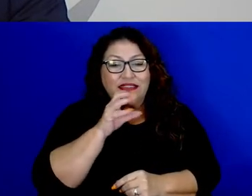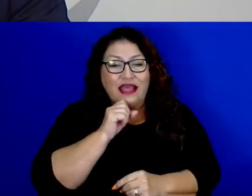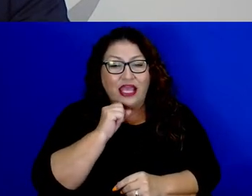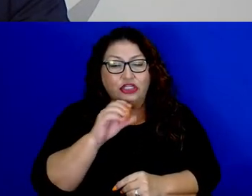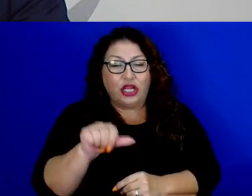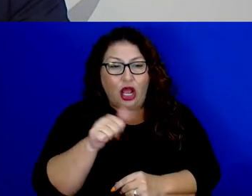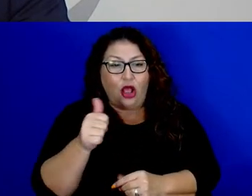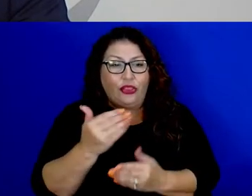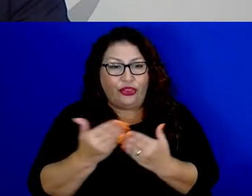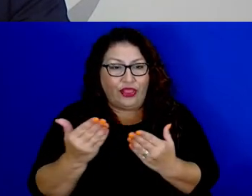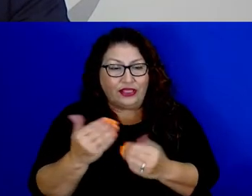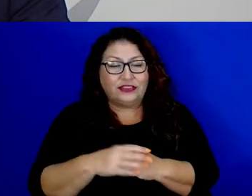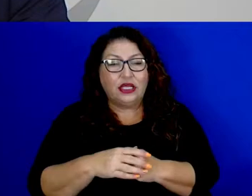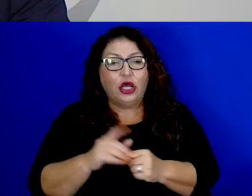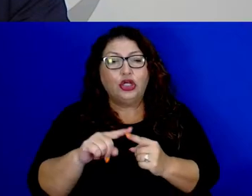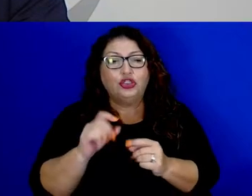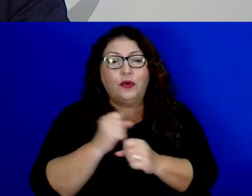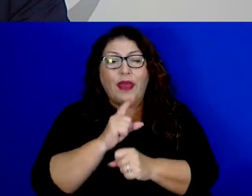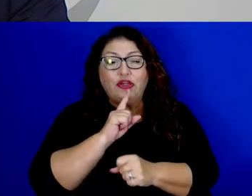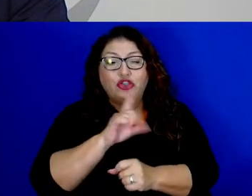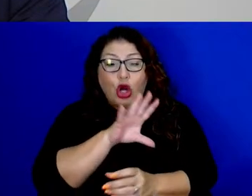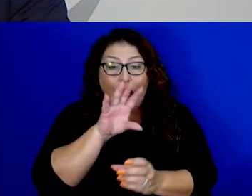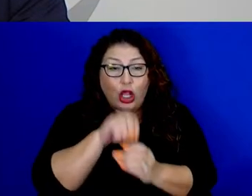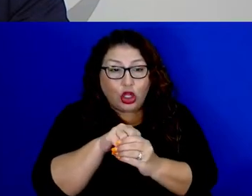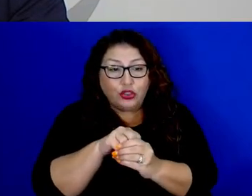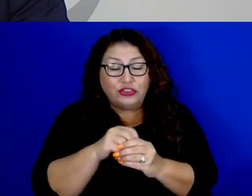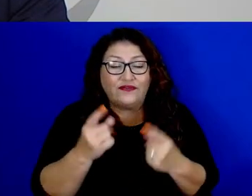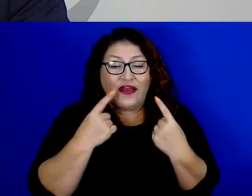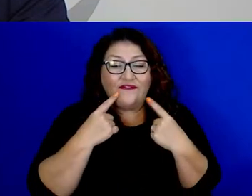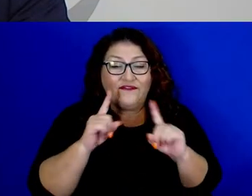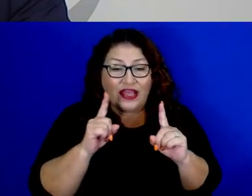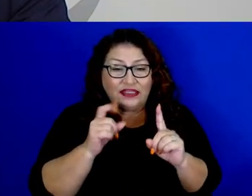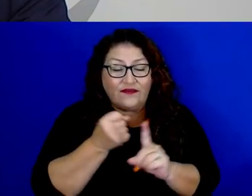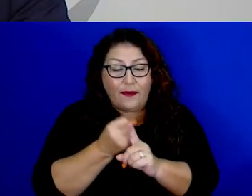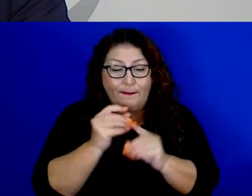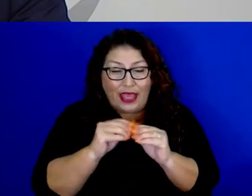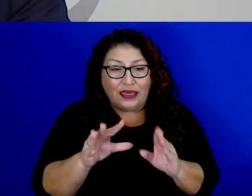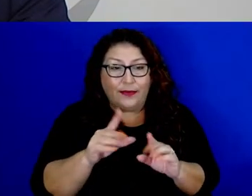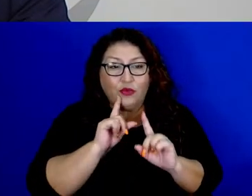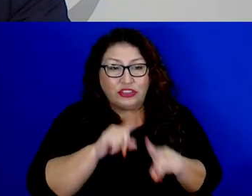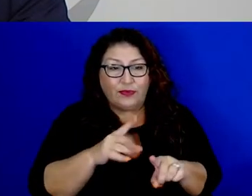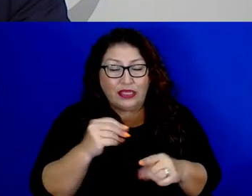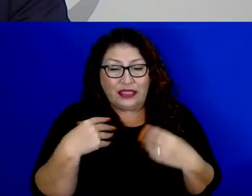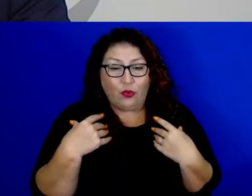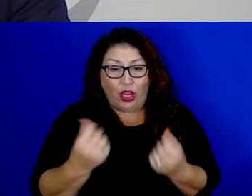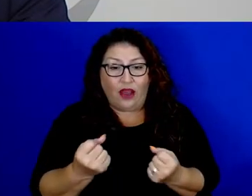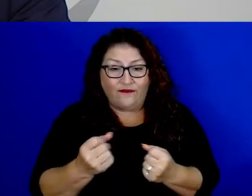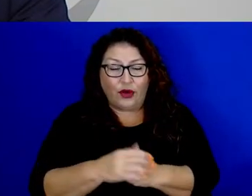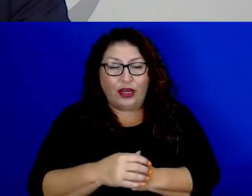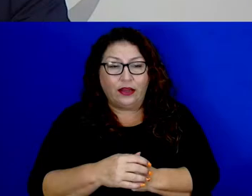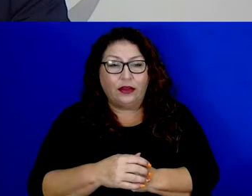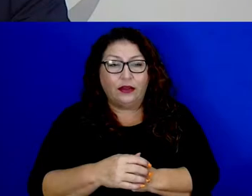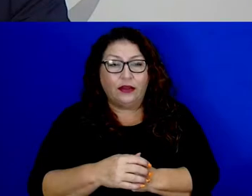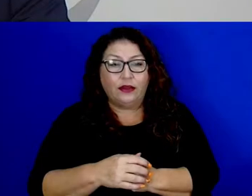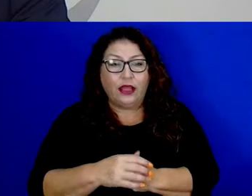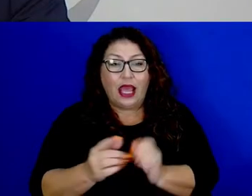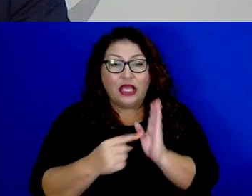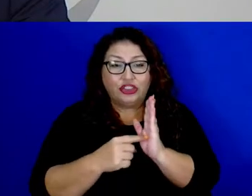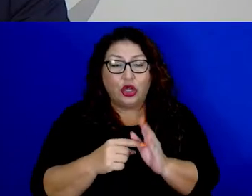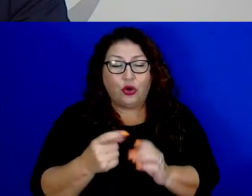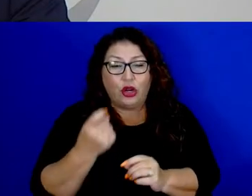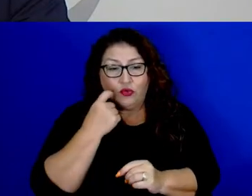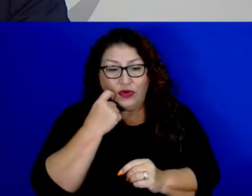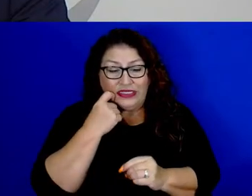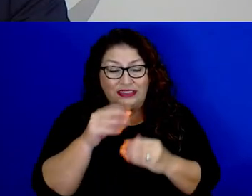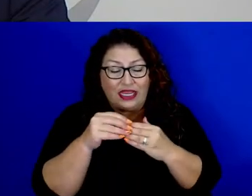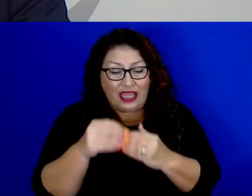ensure inclusive, effective pandemic response and recovery. As spelled out in recent WHO guidance on the importance of